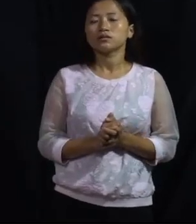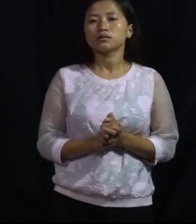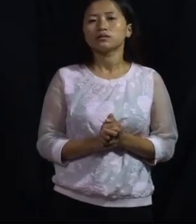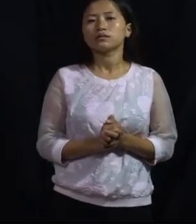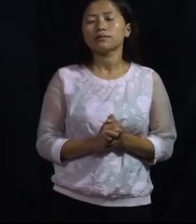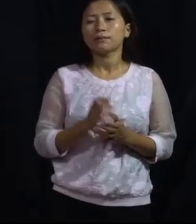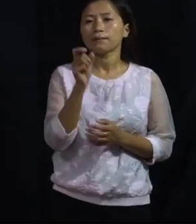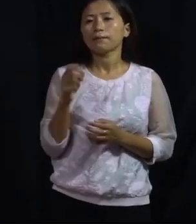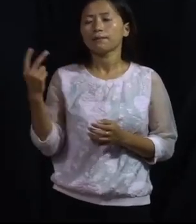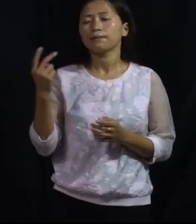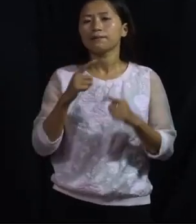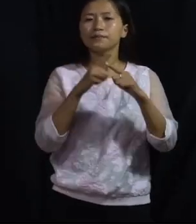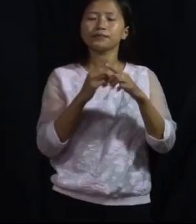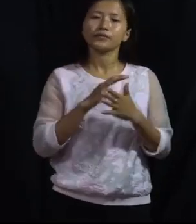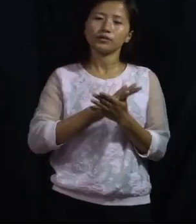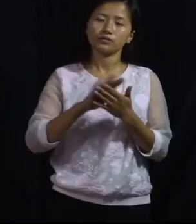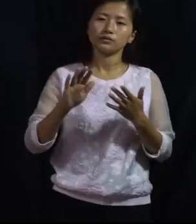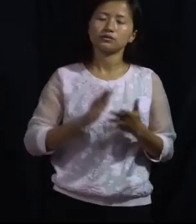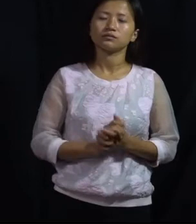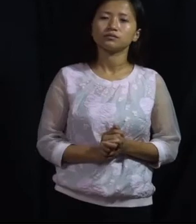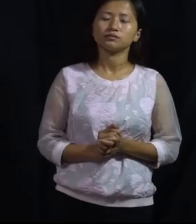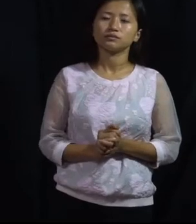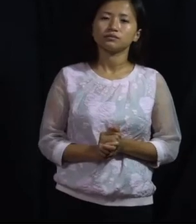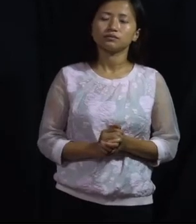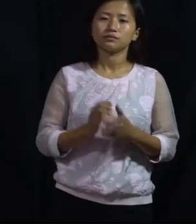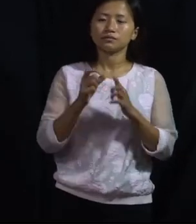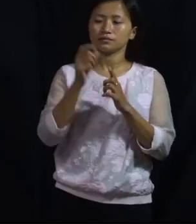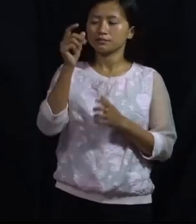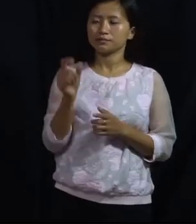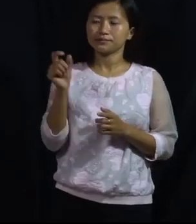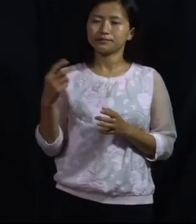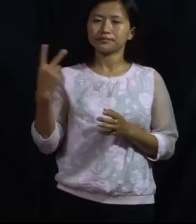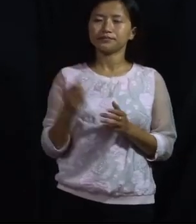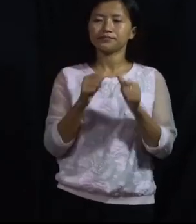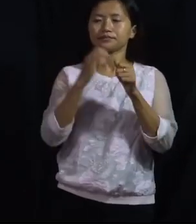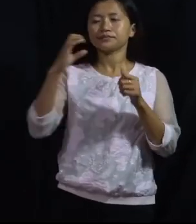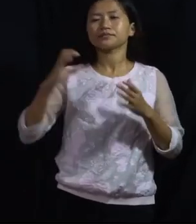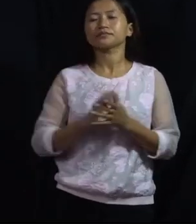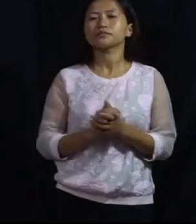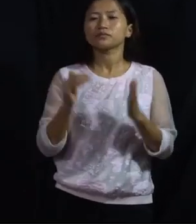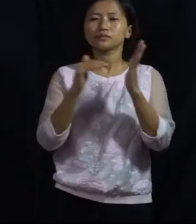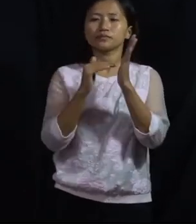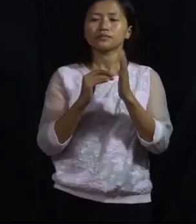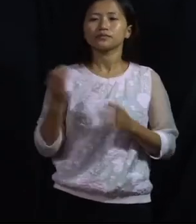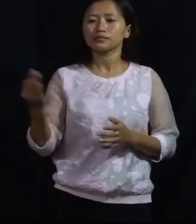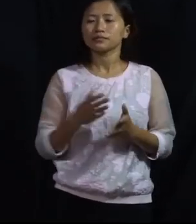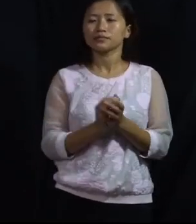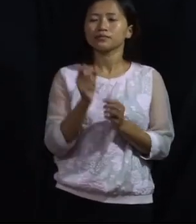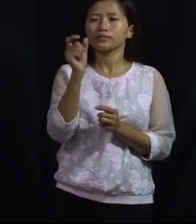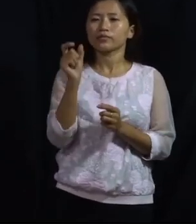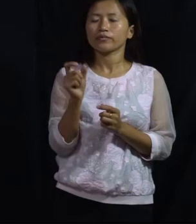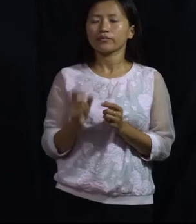Partner X, where we have already done in the partner's capital account. And also Z's new capital